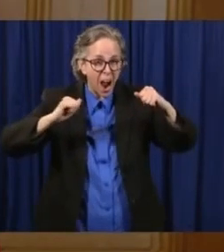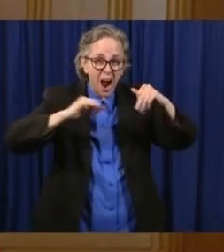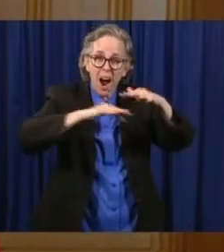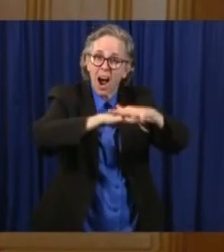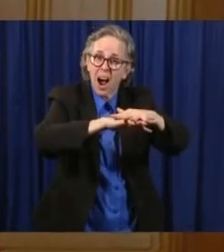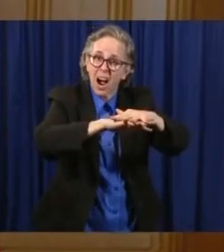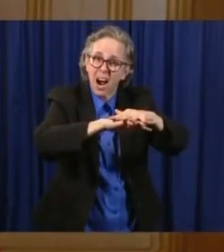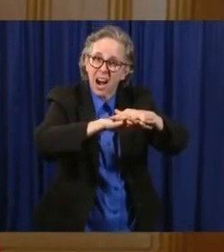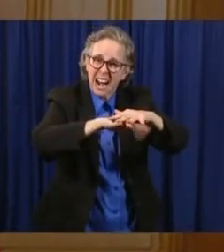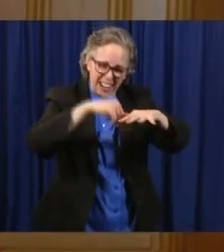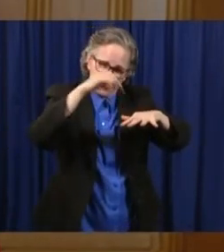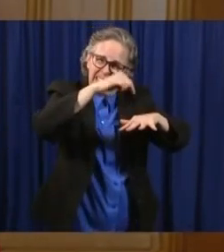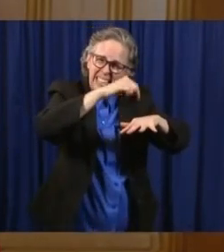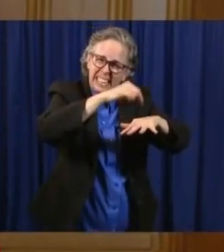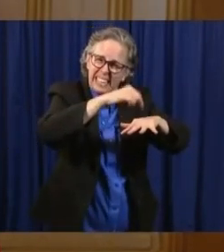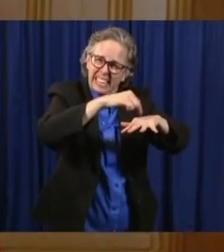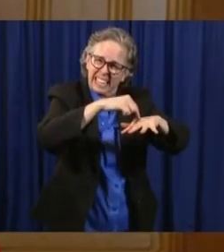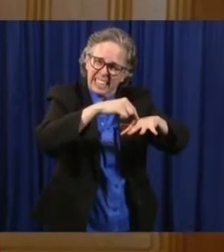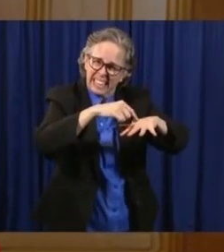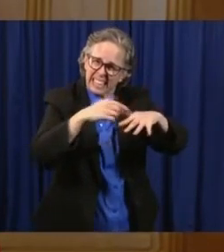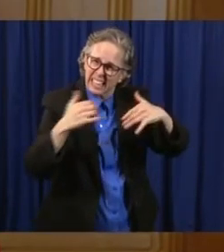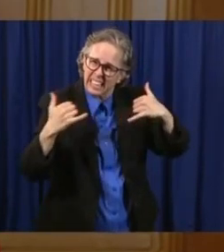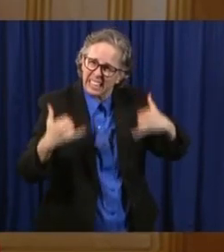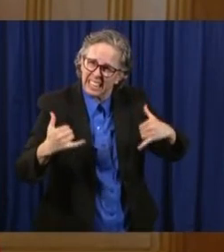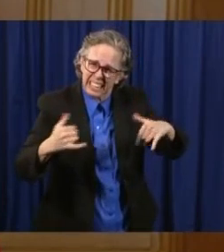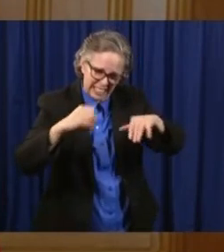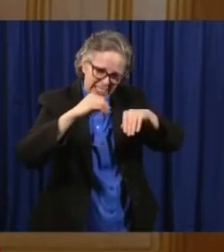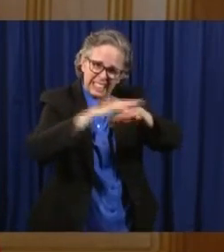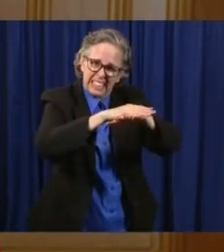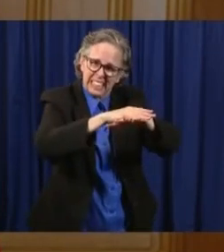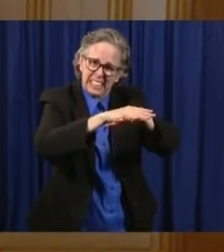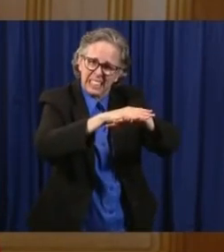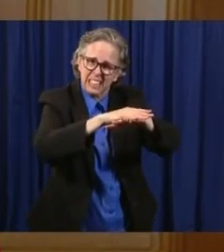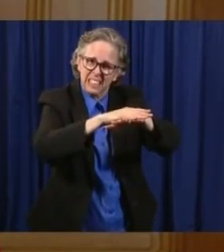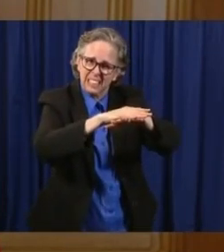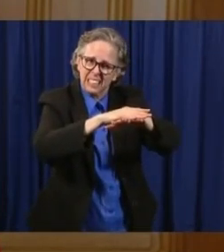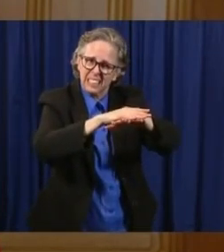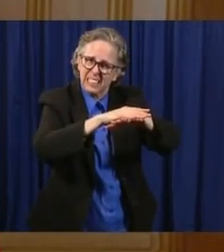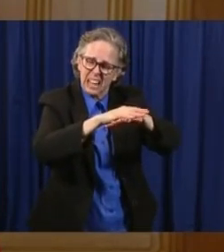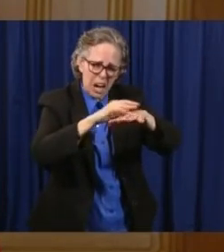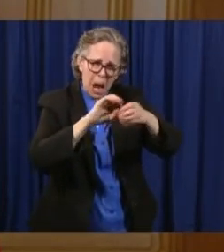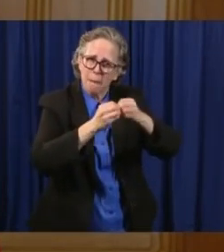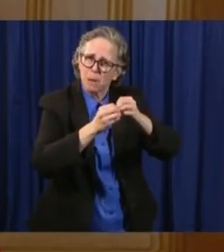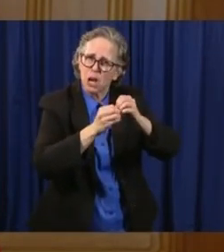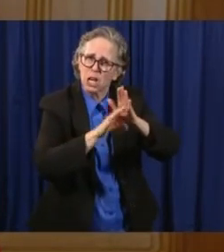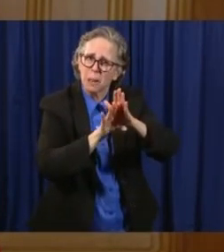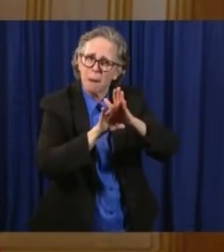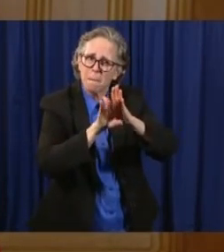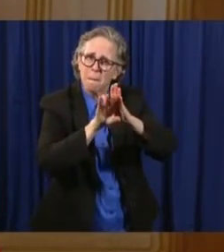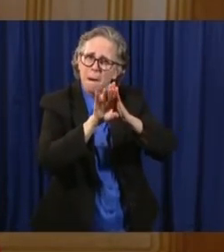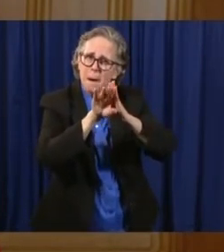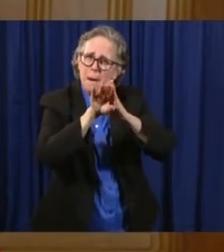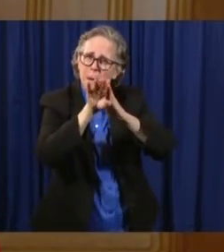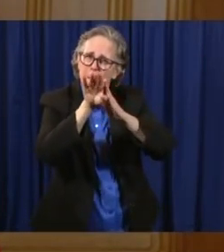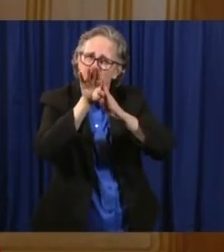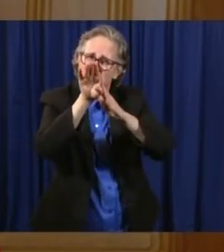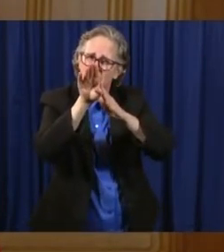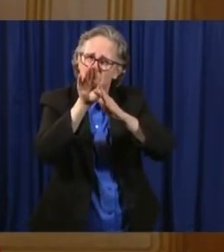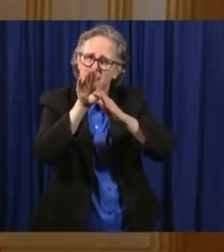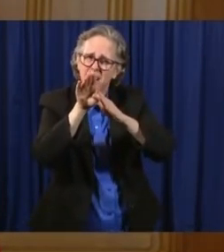stage of how far we are along in Ohio, we can almost guarantee